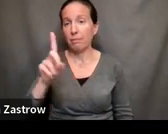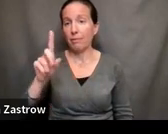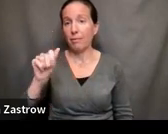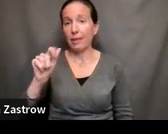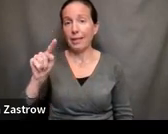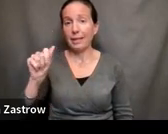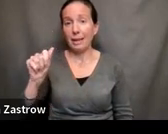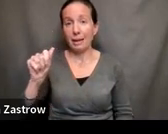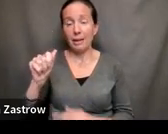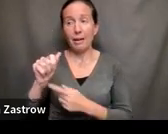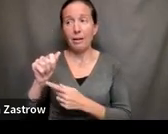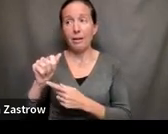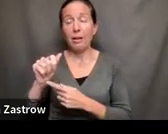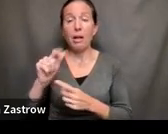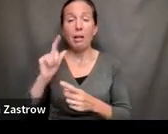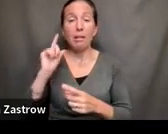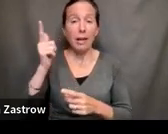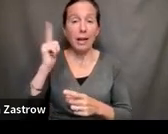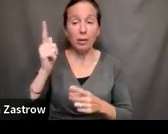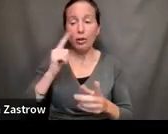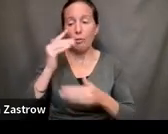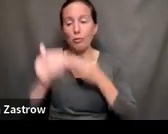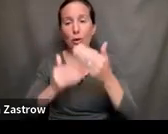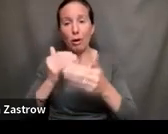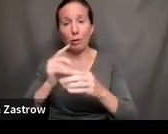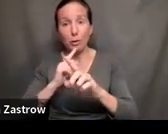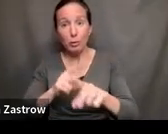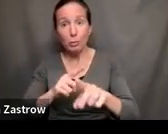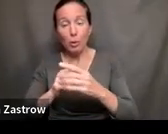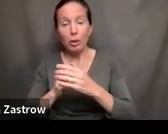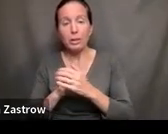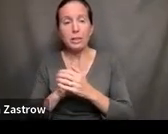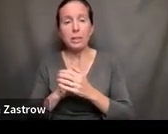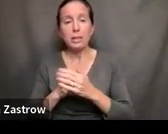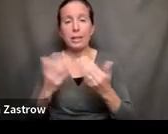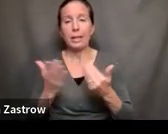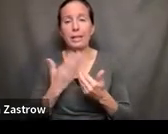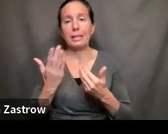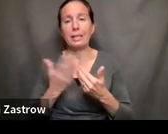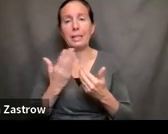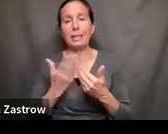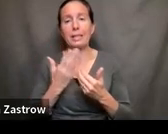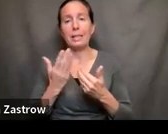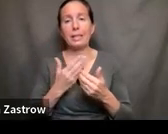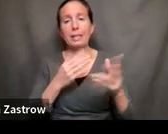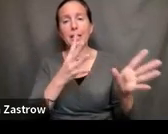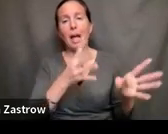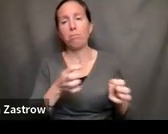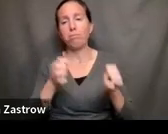it comes time to do progress reports, it takes no time at all to do them.